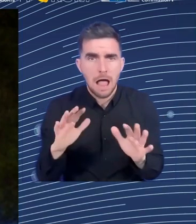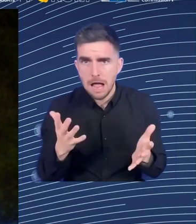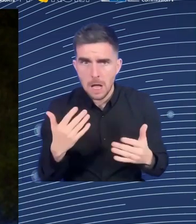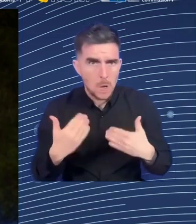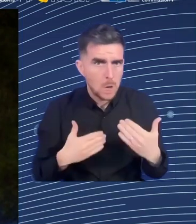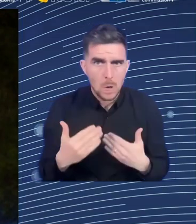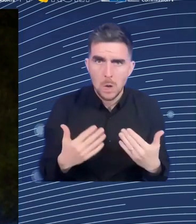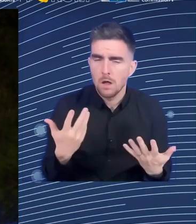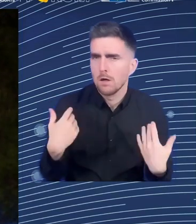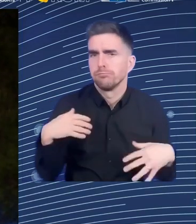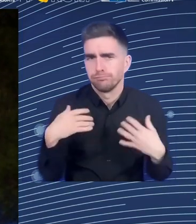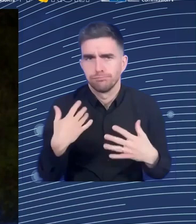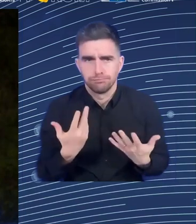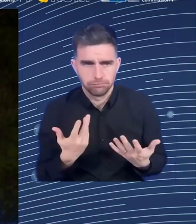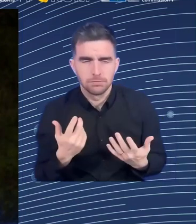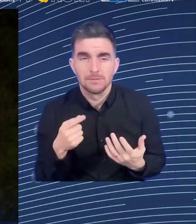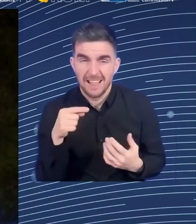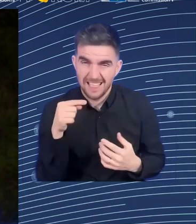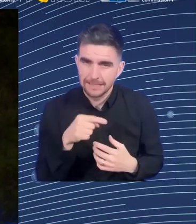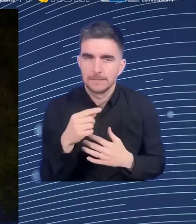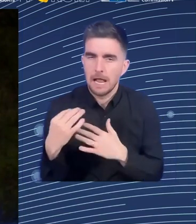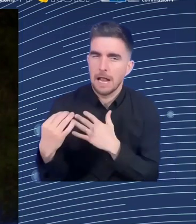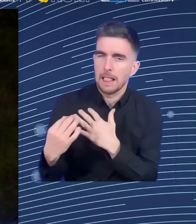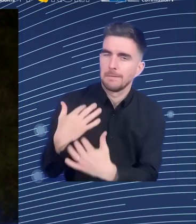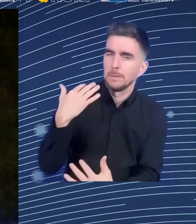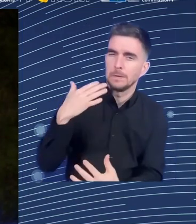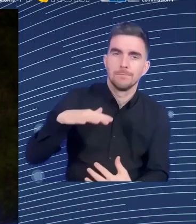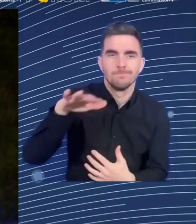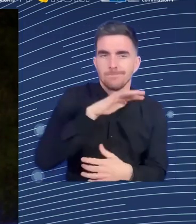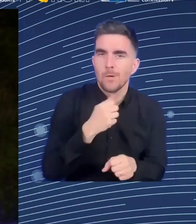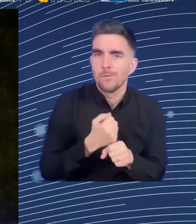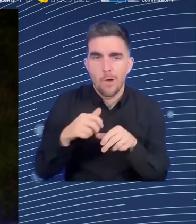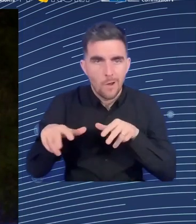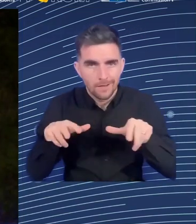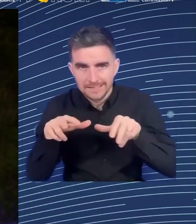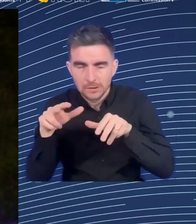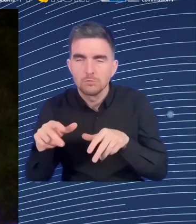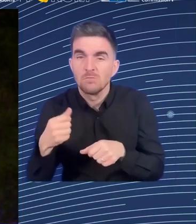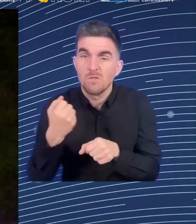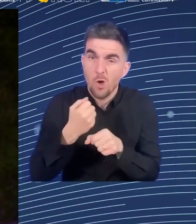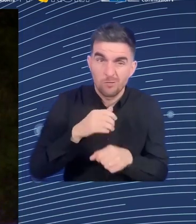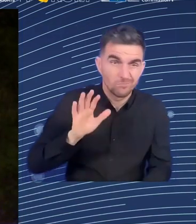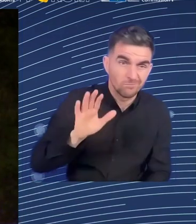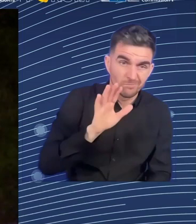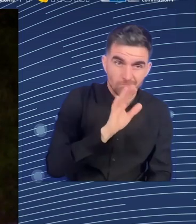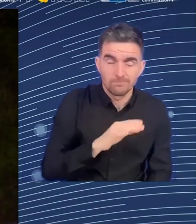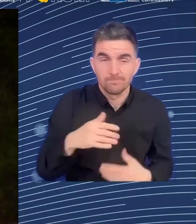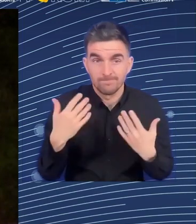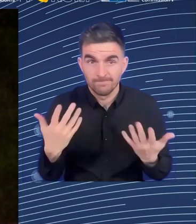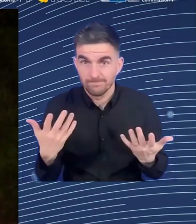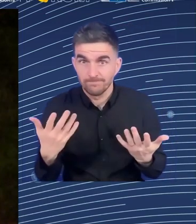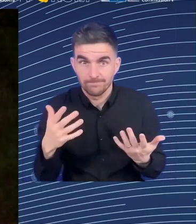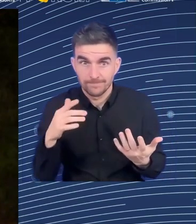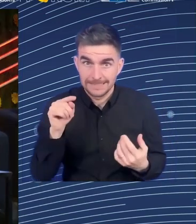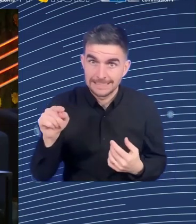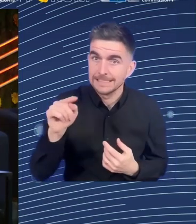issue. And Ilias, I think that's when you mentioned different conditions in SMEs compared to big